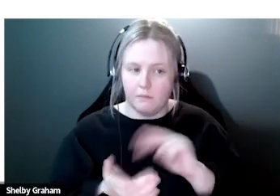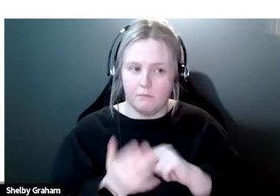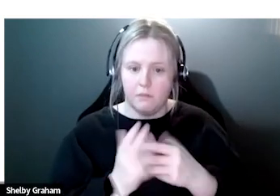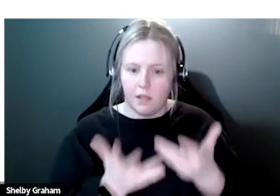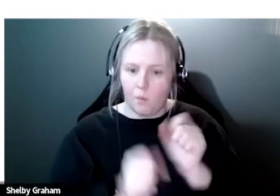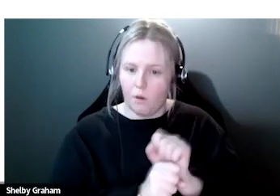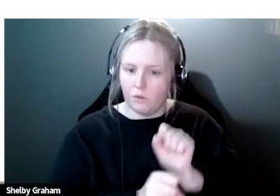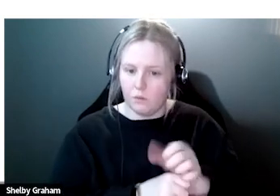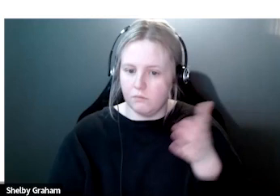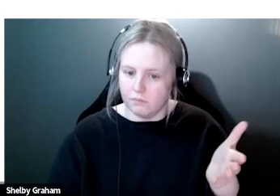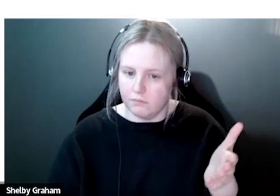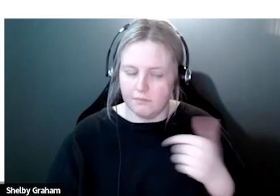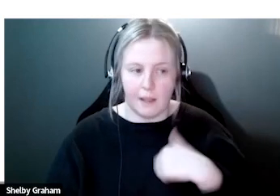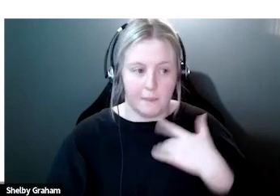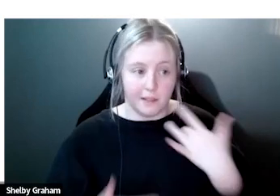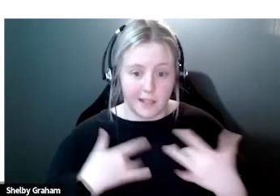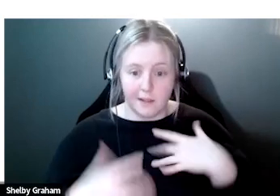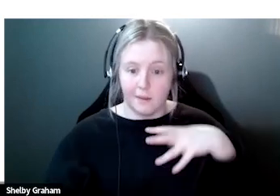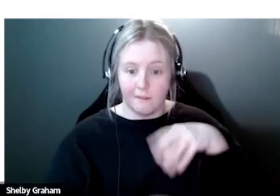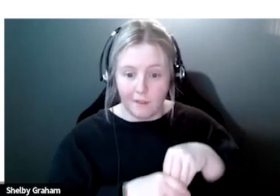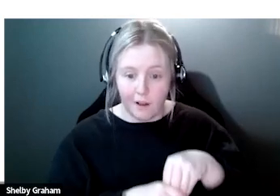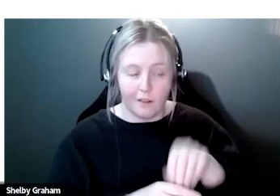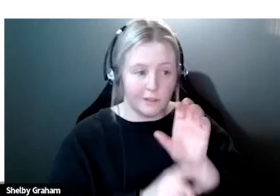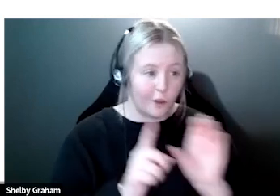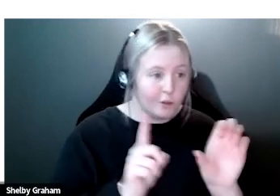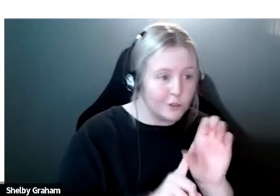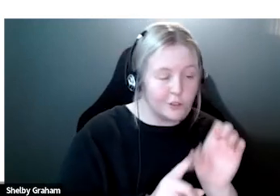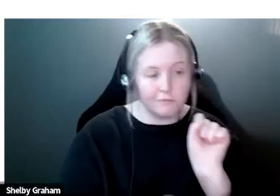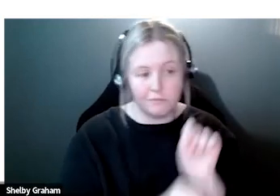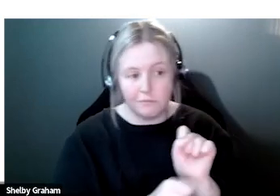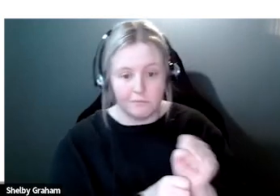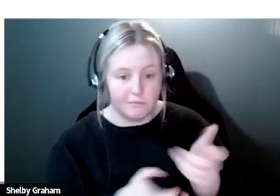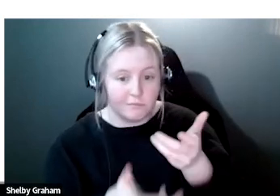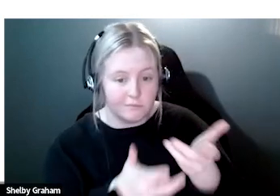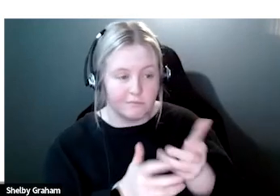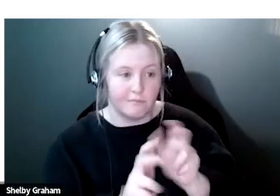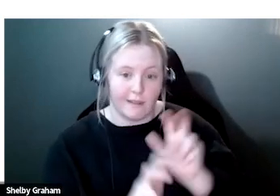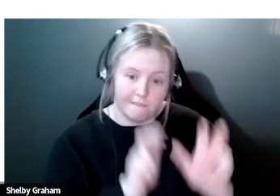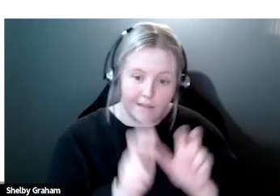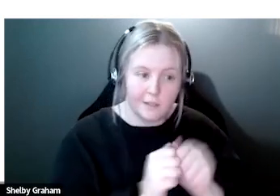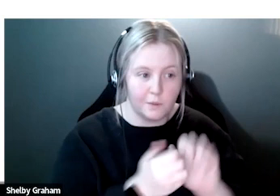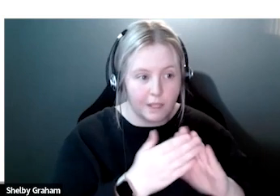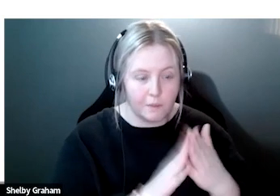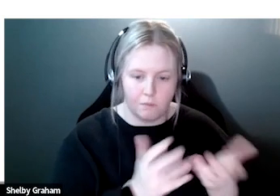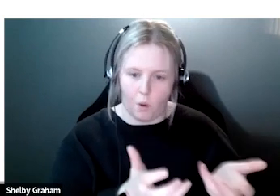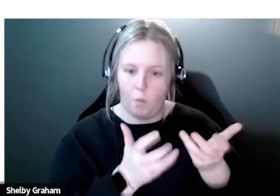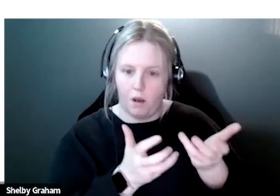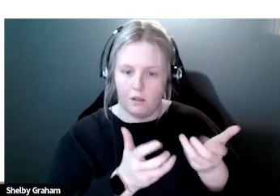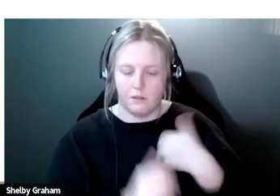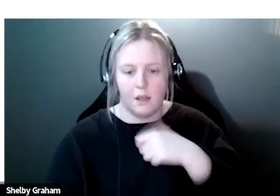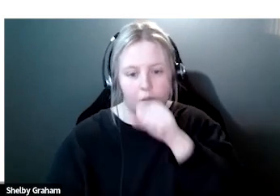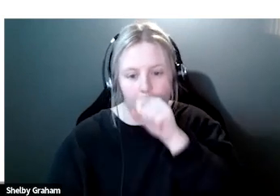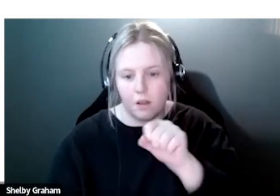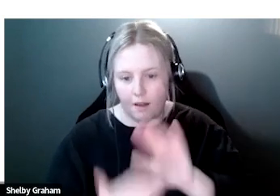I'm excited to be a part of the culture, shift the culture, and invest into community. I love community,